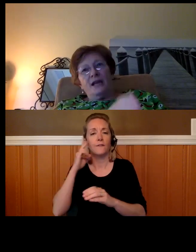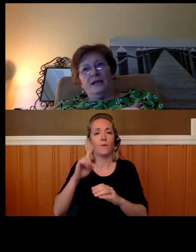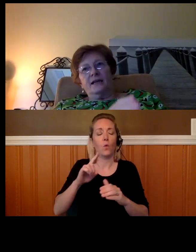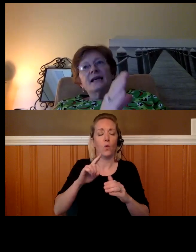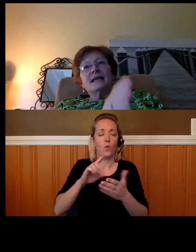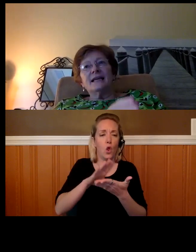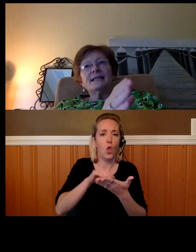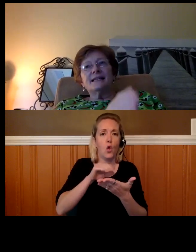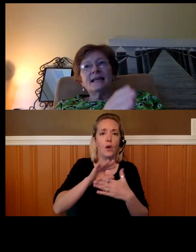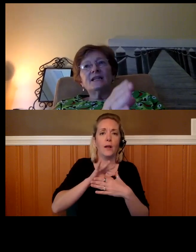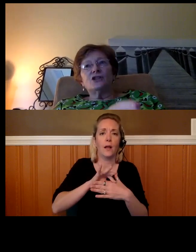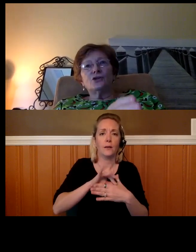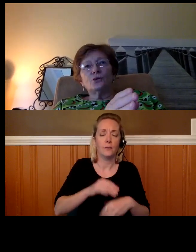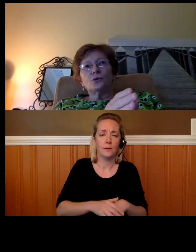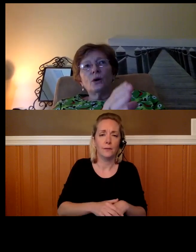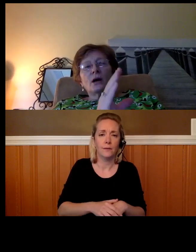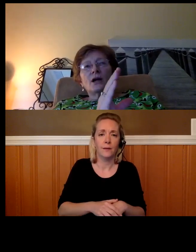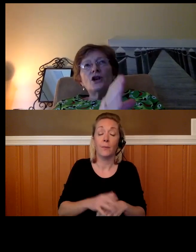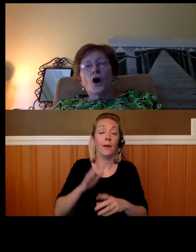need to know